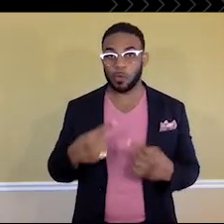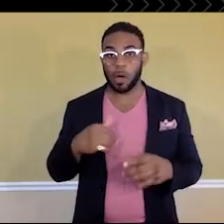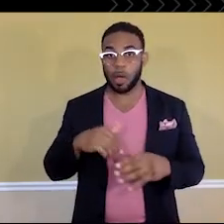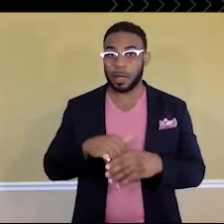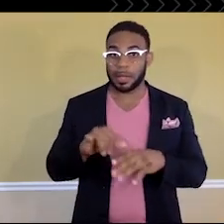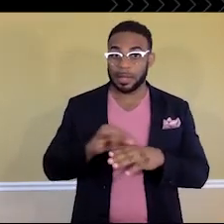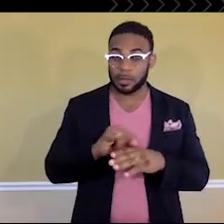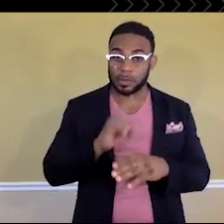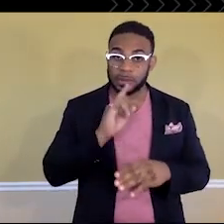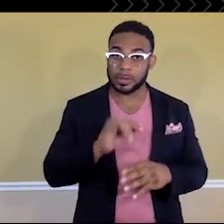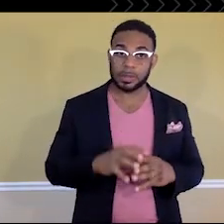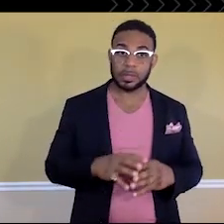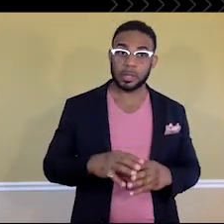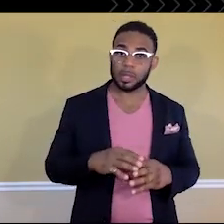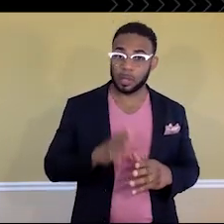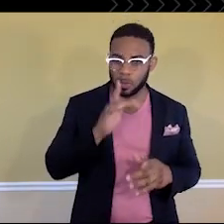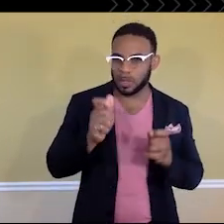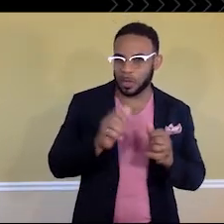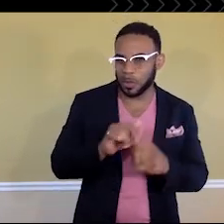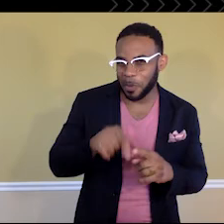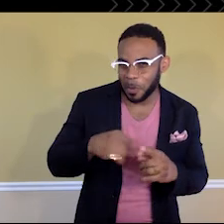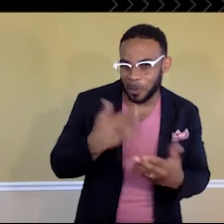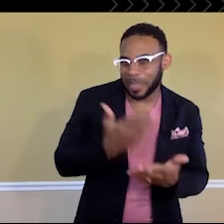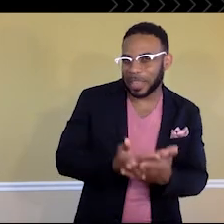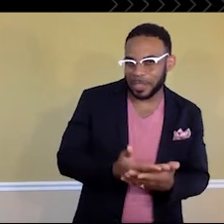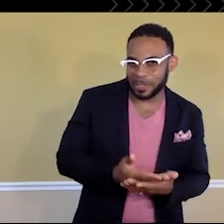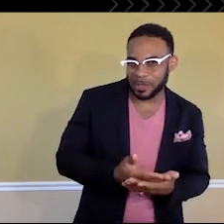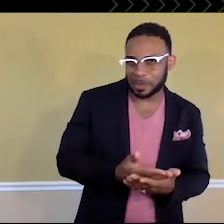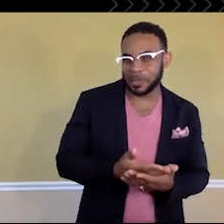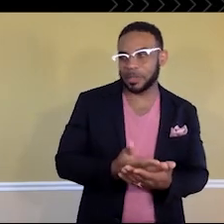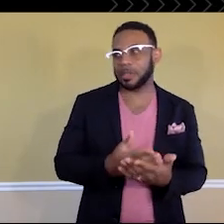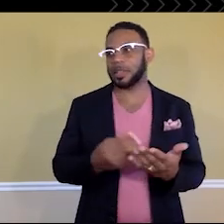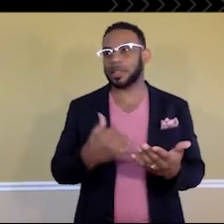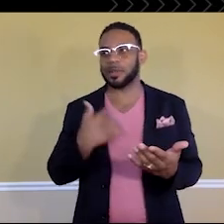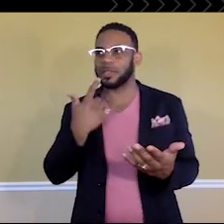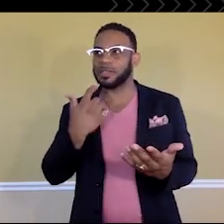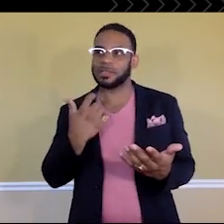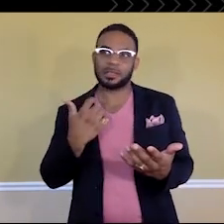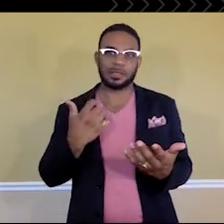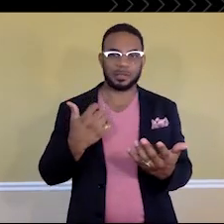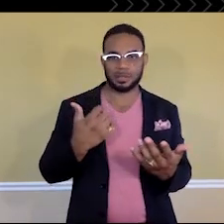in industry, is we'll deal with it when we get to it, and we just